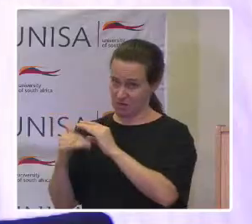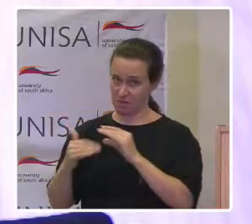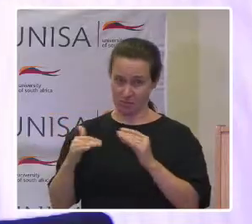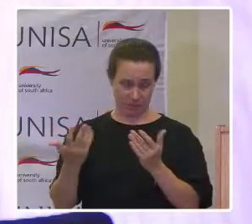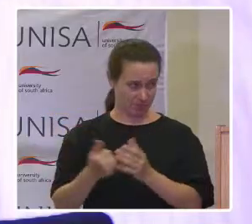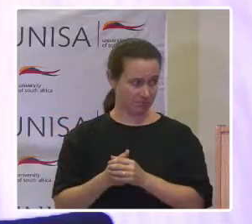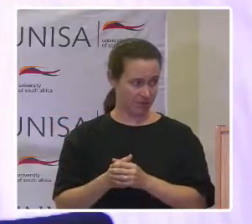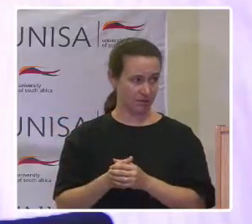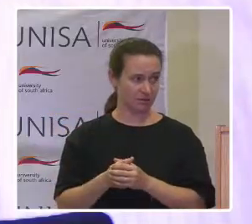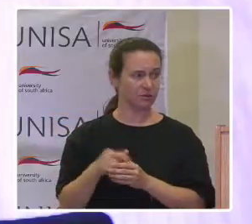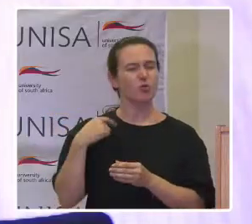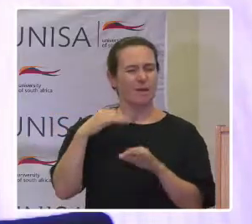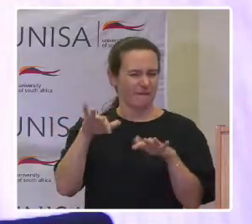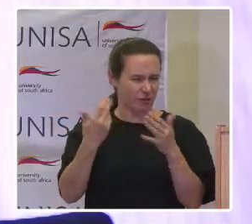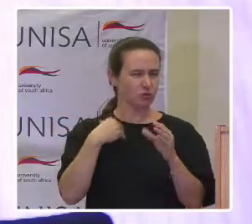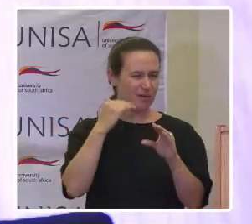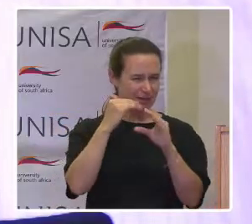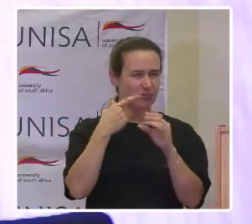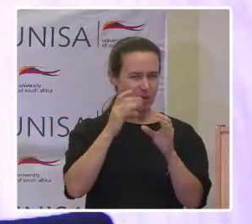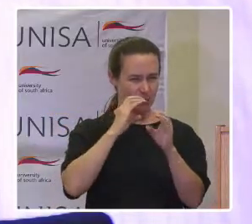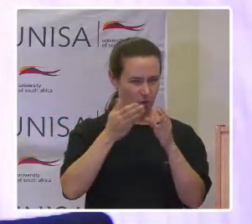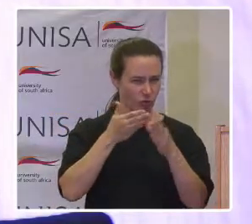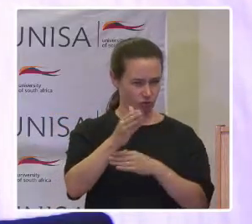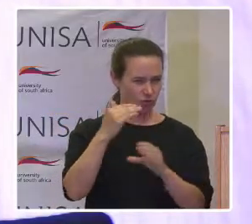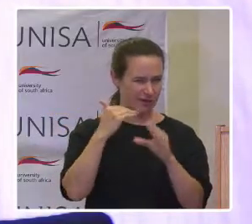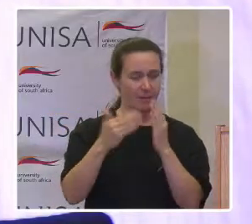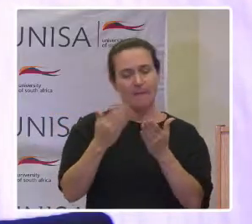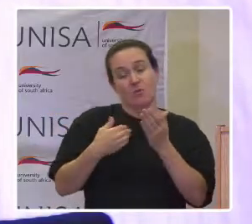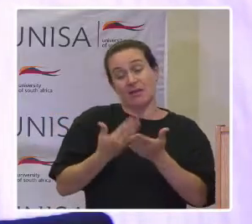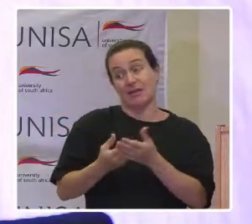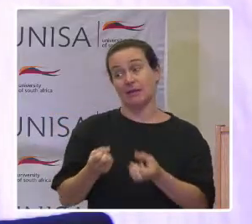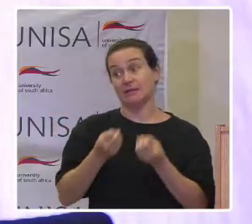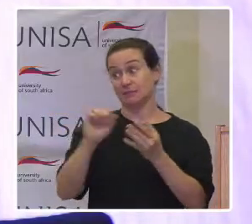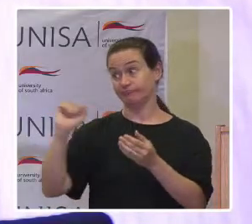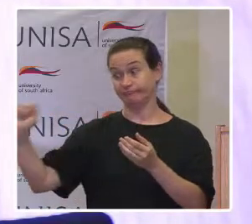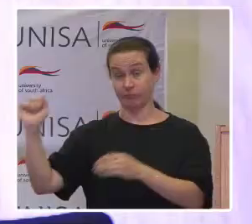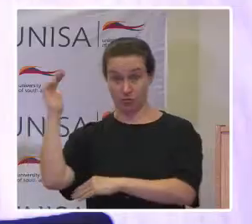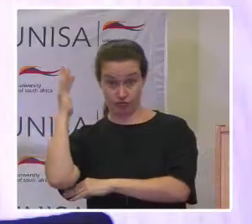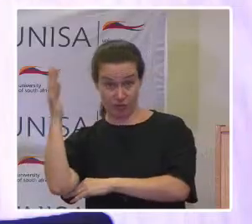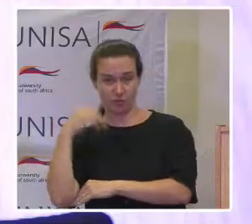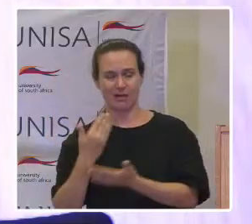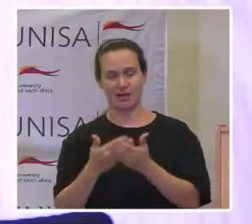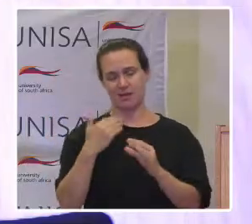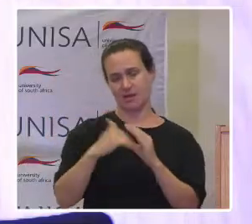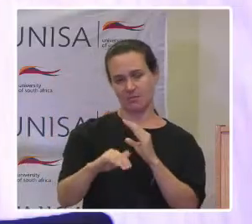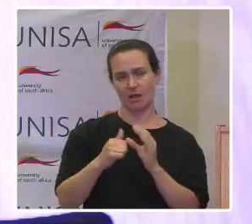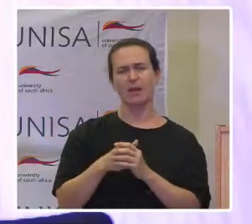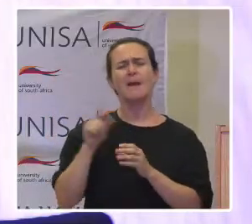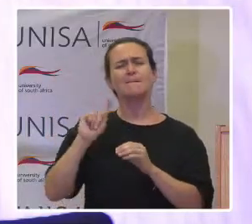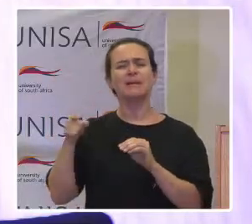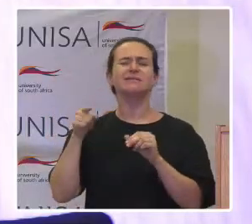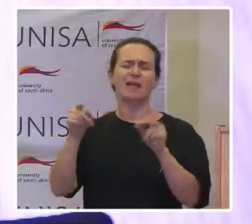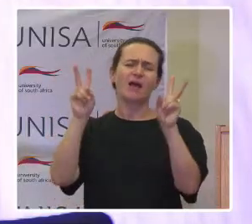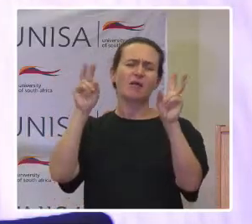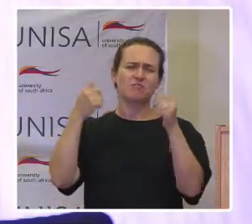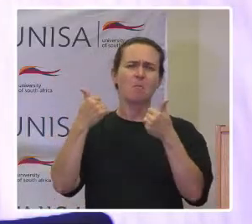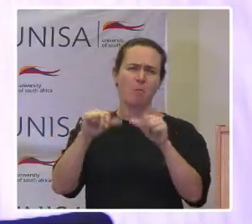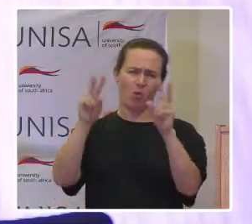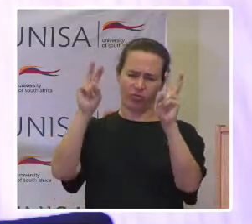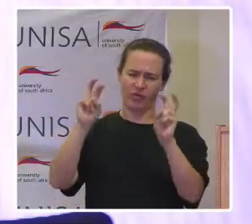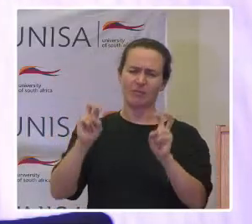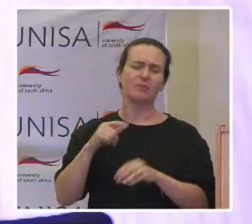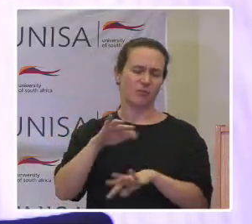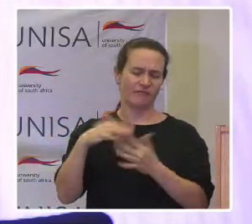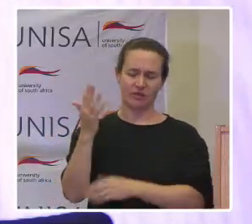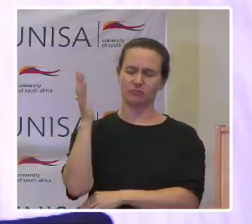been, communicating with you, so that at least you don't miss out on his presentation. But most of the things have been touched. So this is